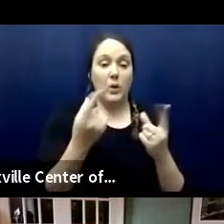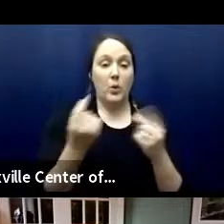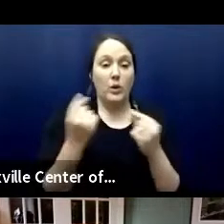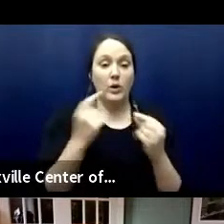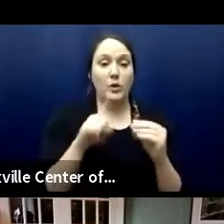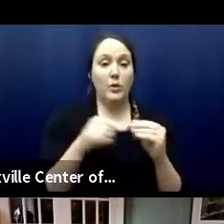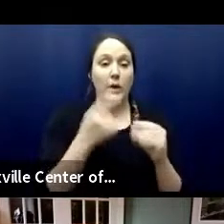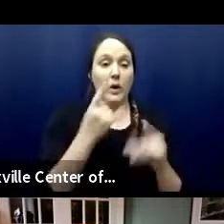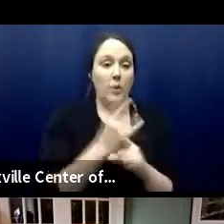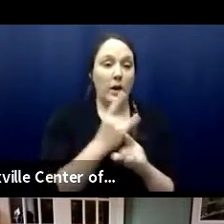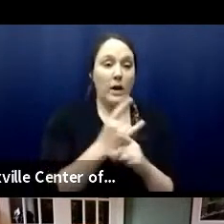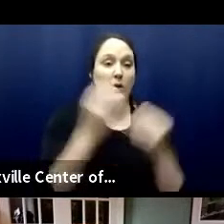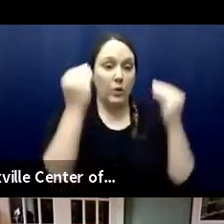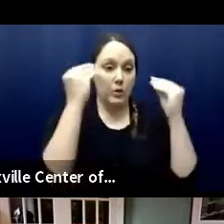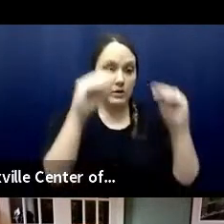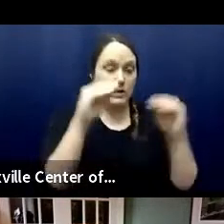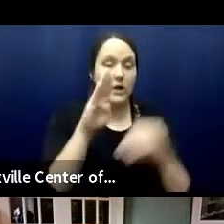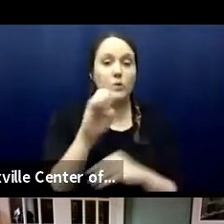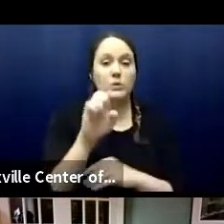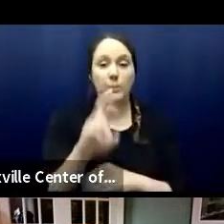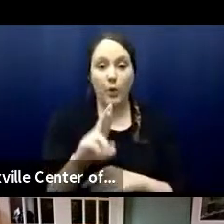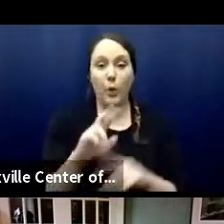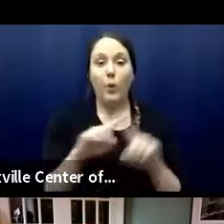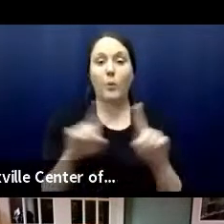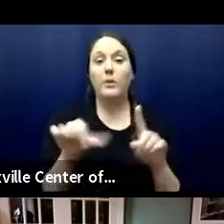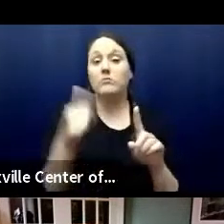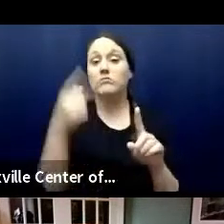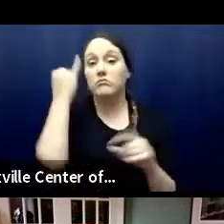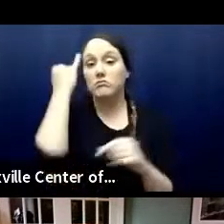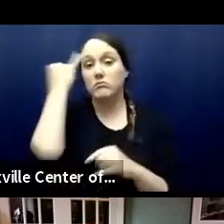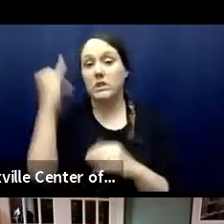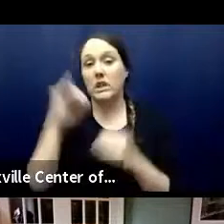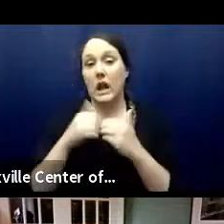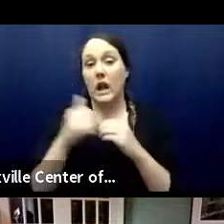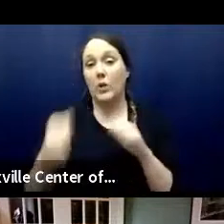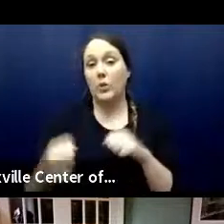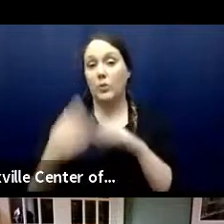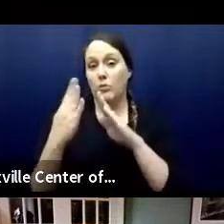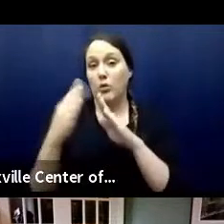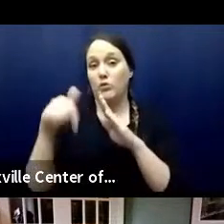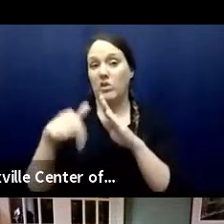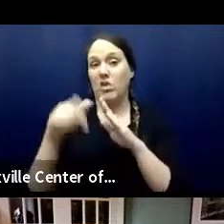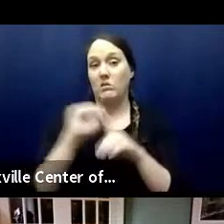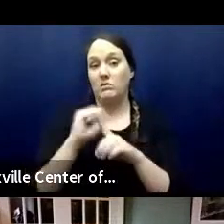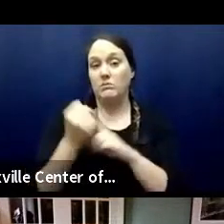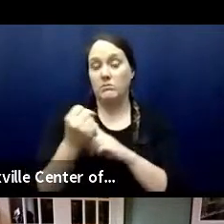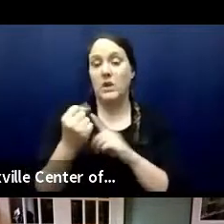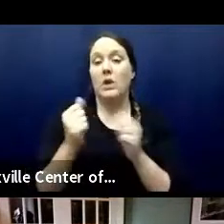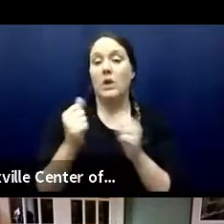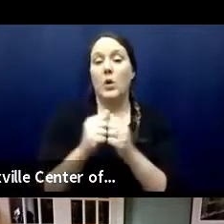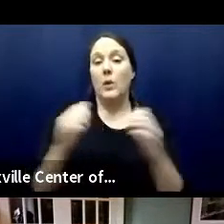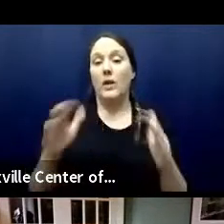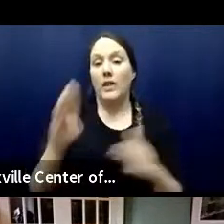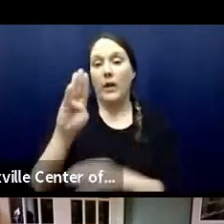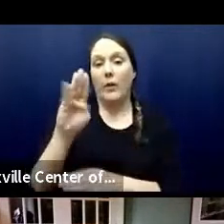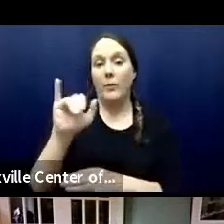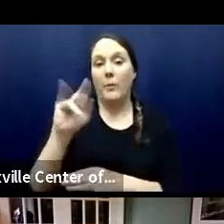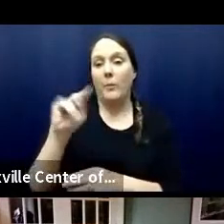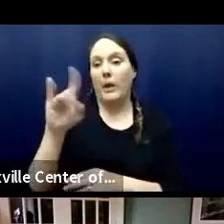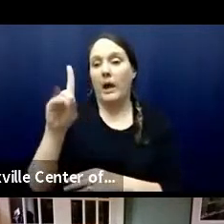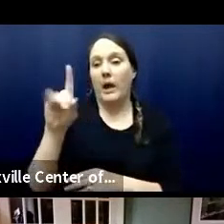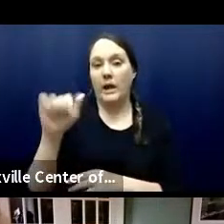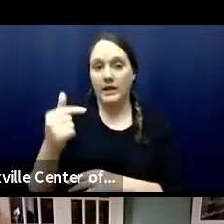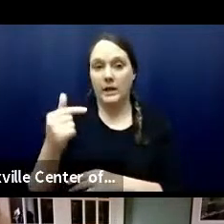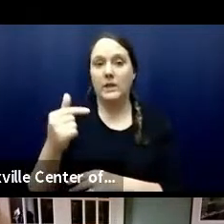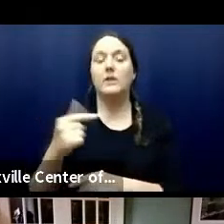alcohol sales in bars. I'm fine with that, but it's just another idea about how we could approach this in a non-binding manner, but